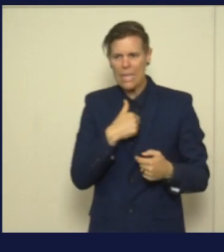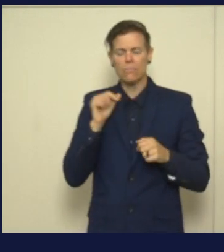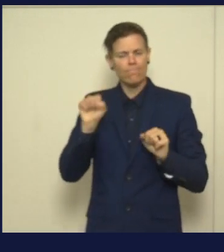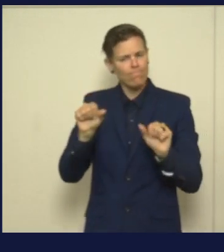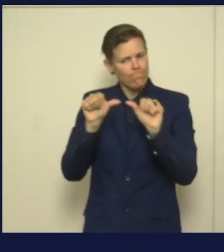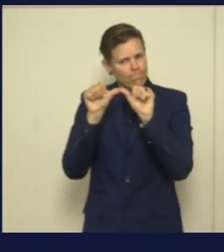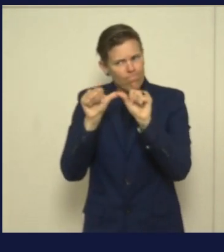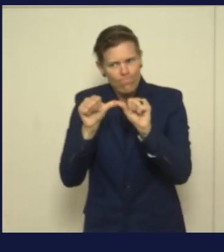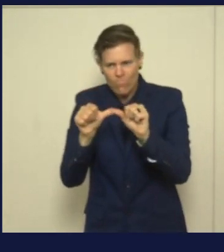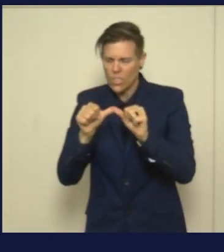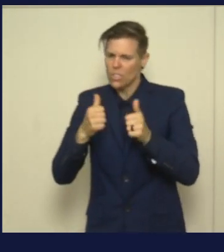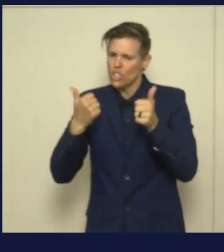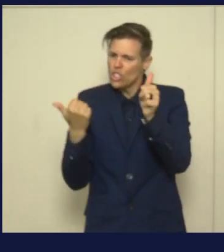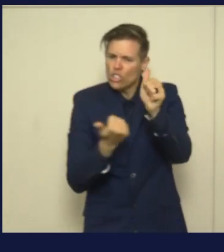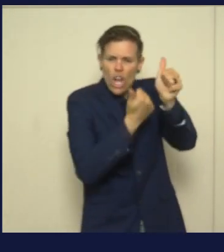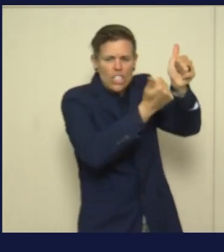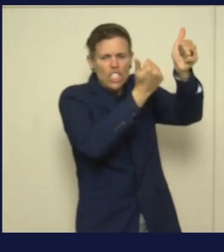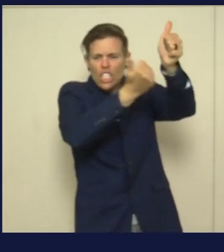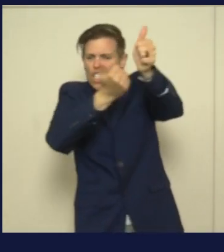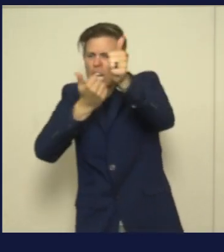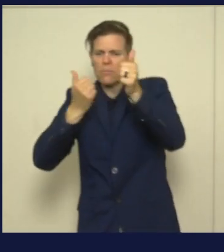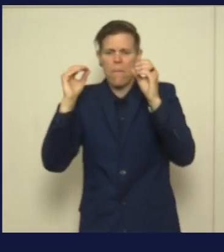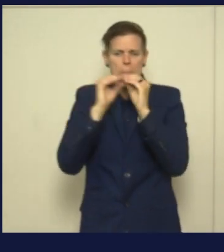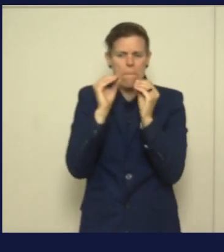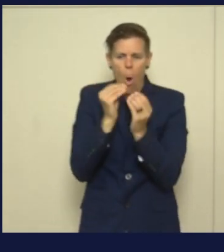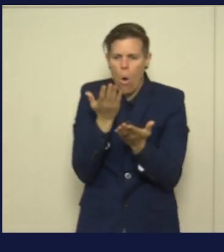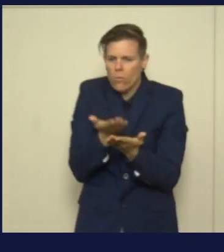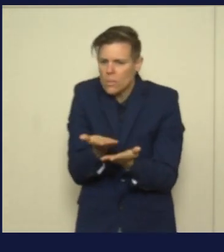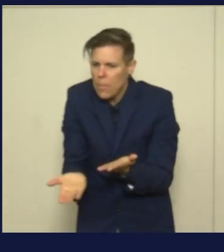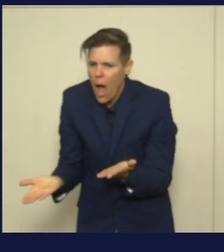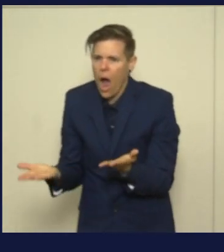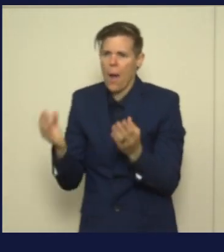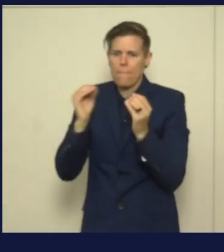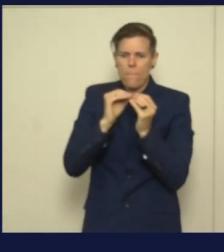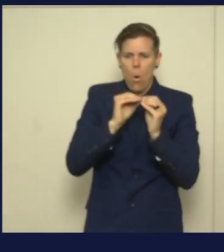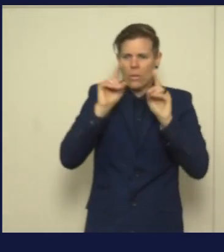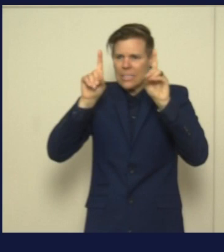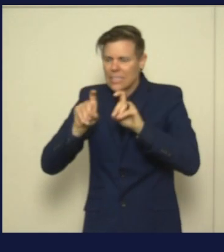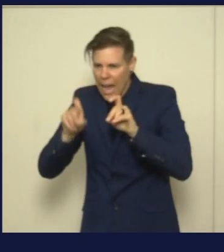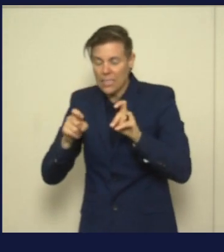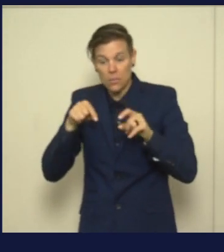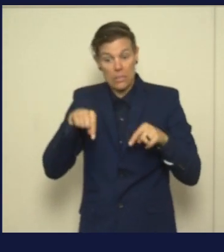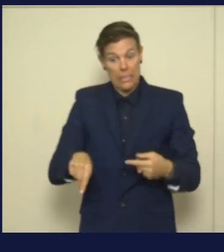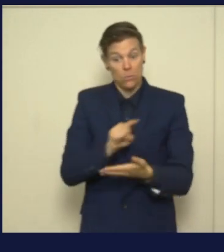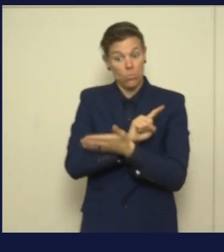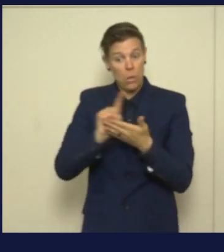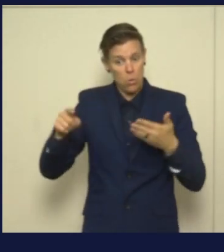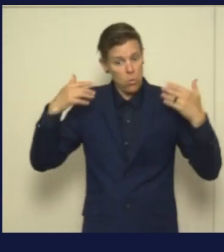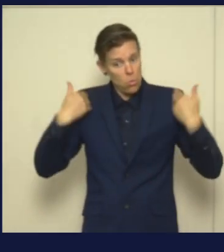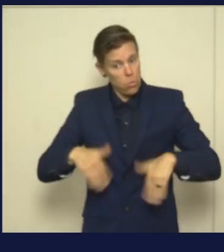it's every week is a challenge, we have sufficient supplies to do